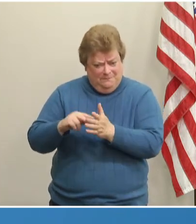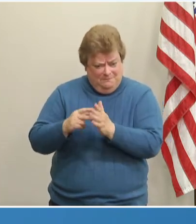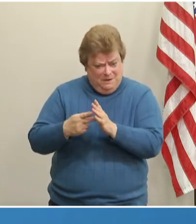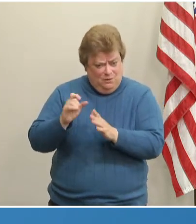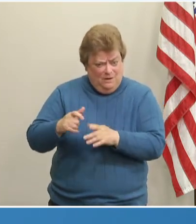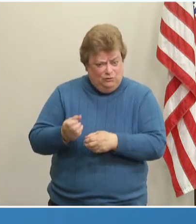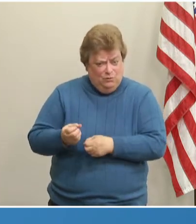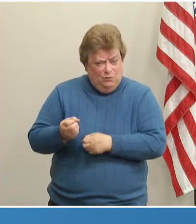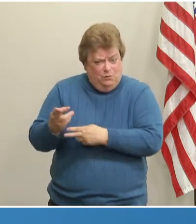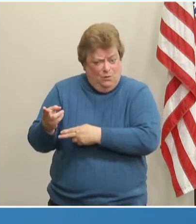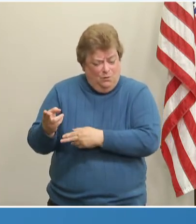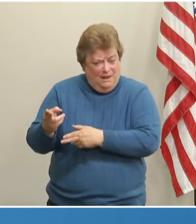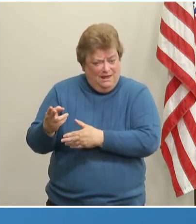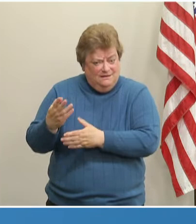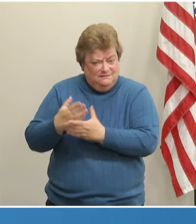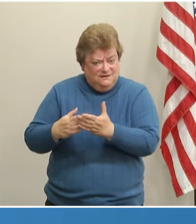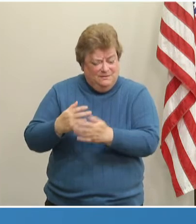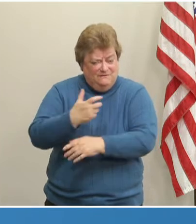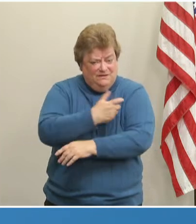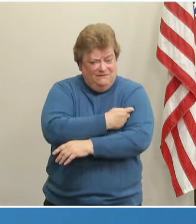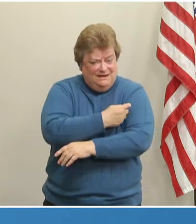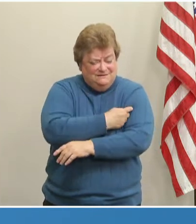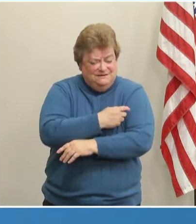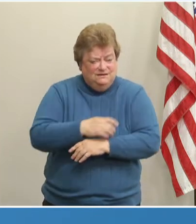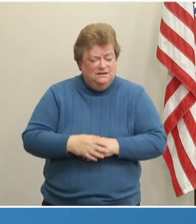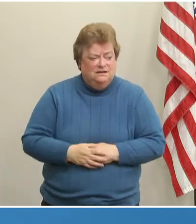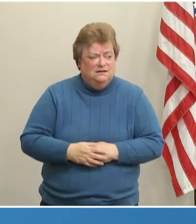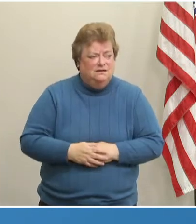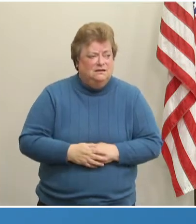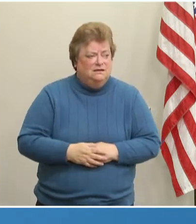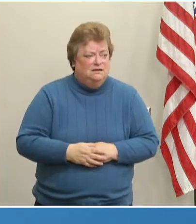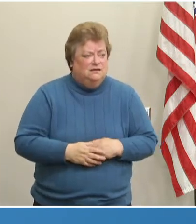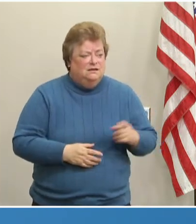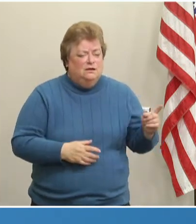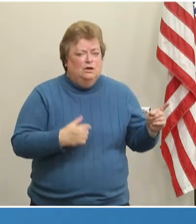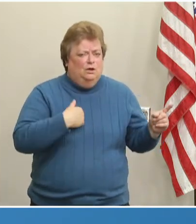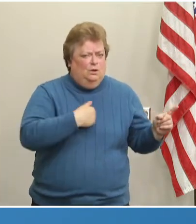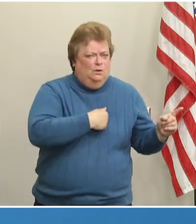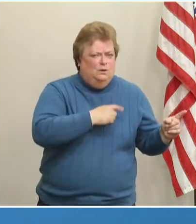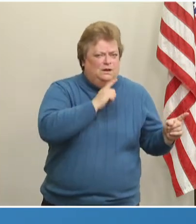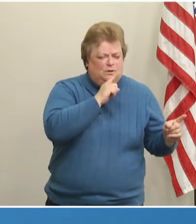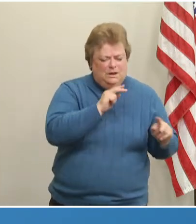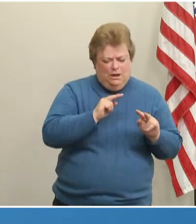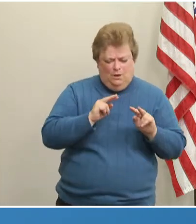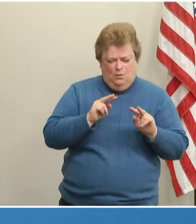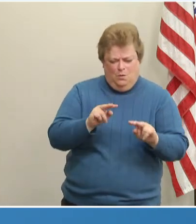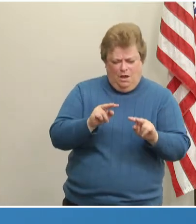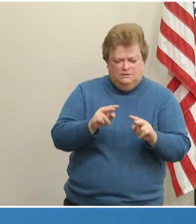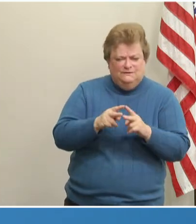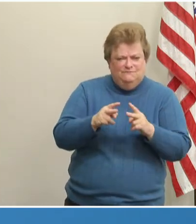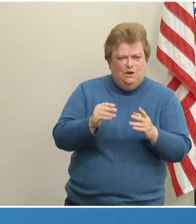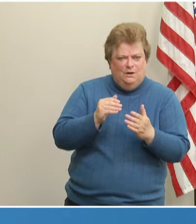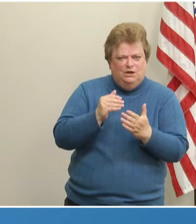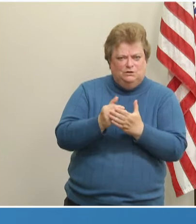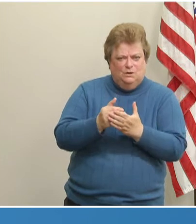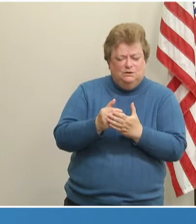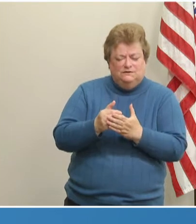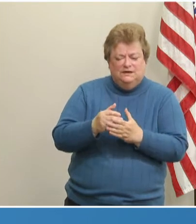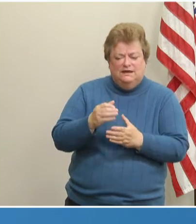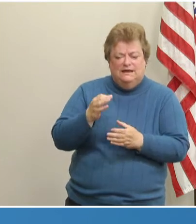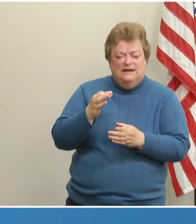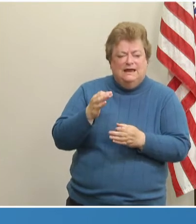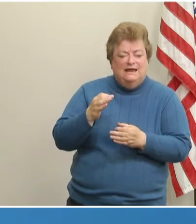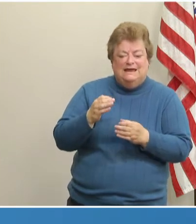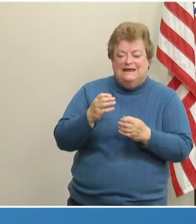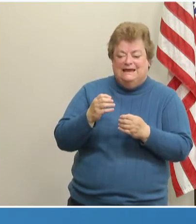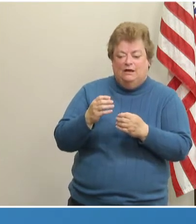point? You know, Bailey, we really monitor very closely, and at the smaller clinics, even